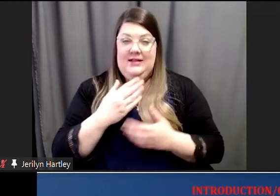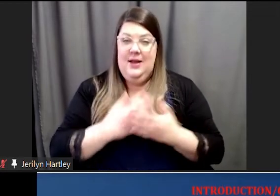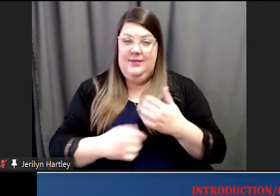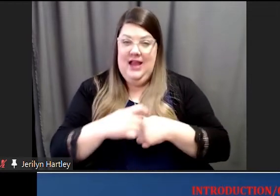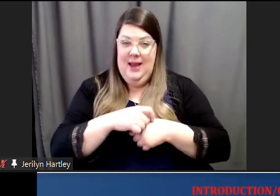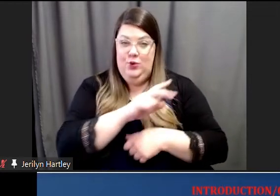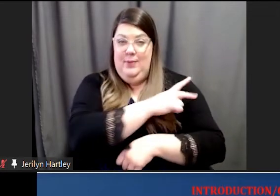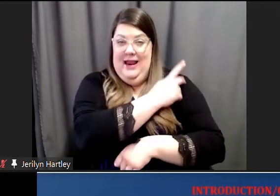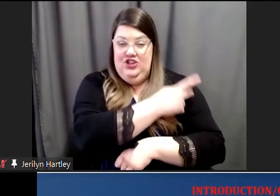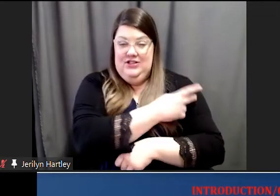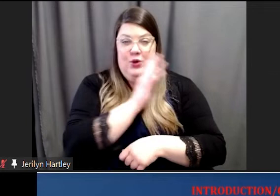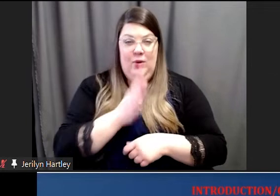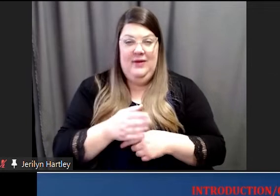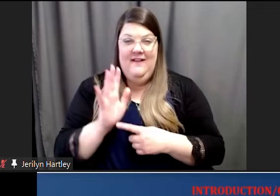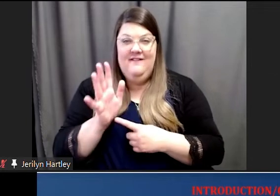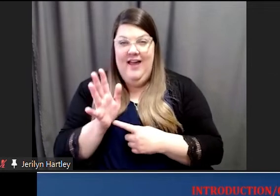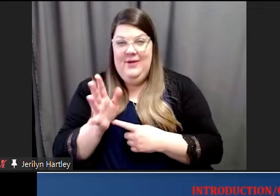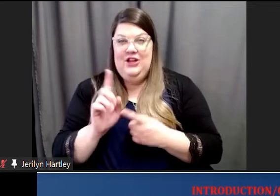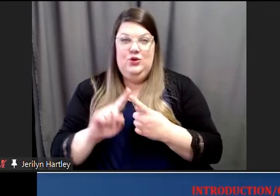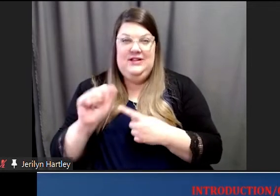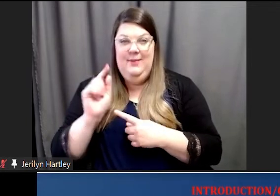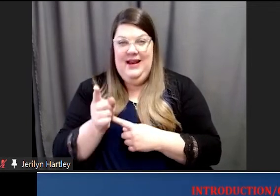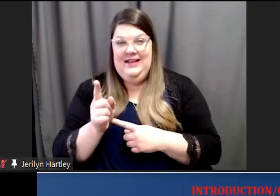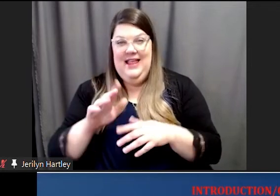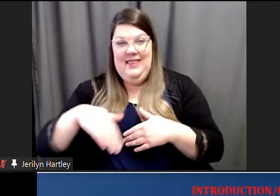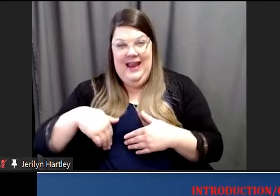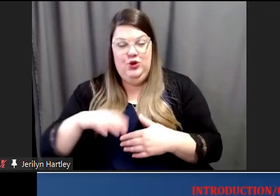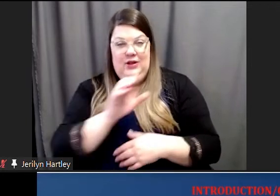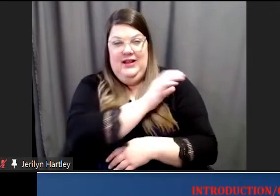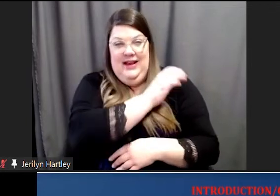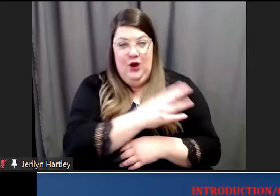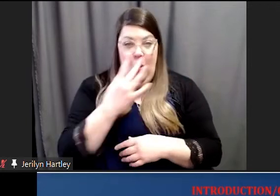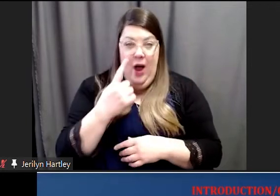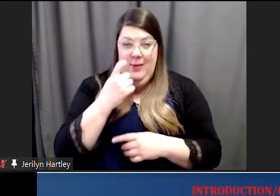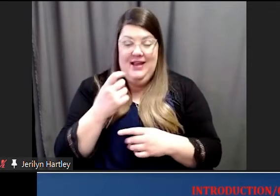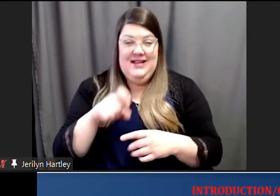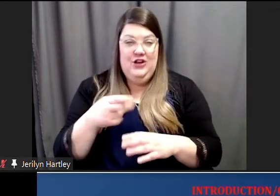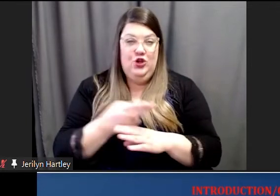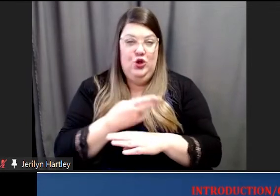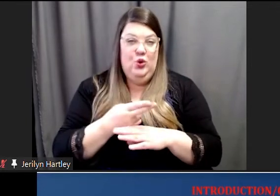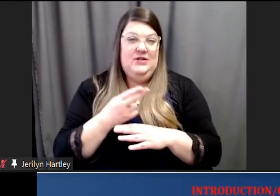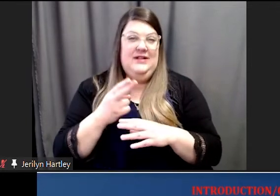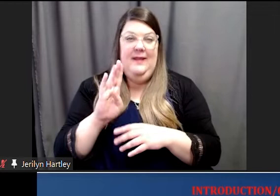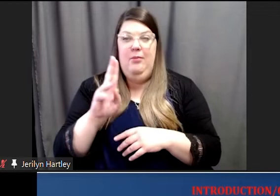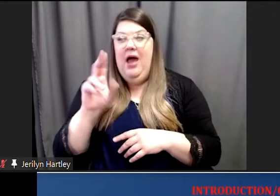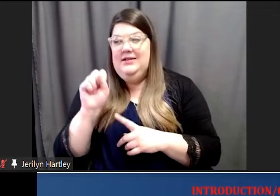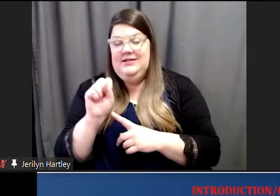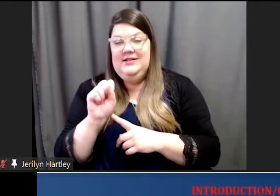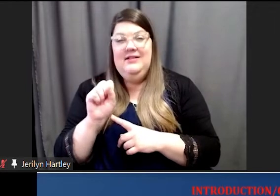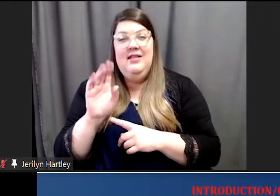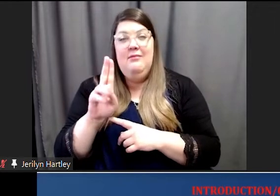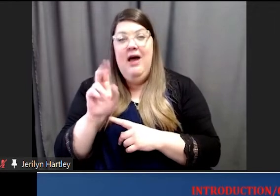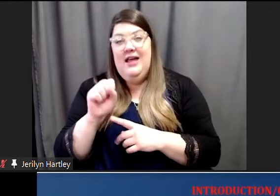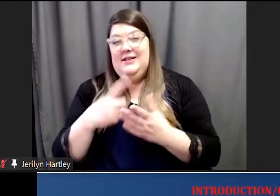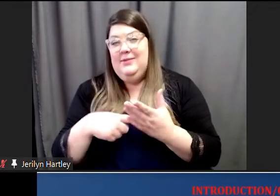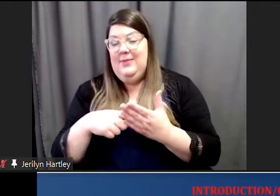where patients would be, 5 to 10 minutes late to the clinic. And that's because they had to get on a bus. And those buses can sometimes